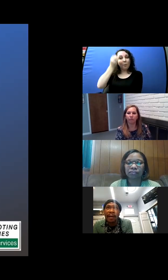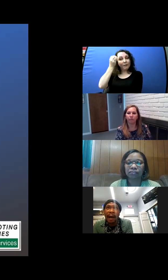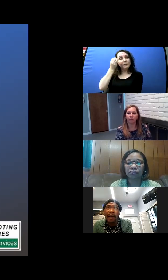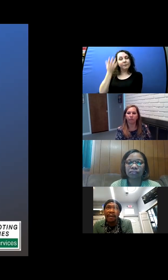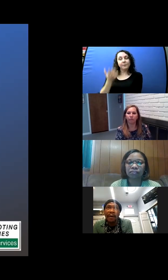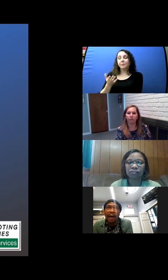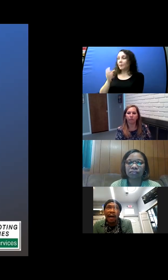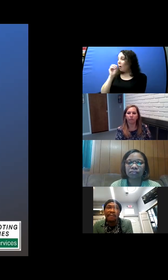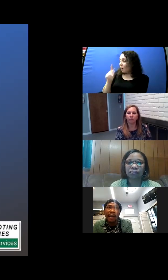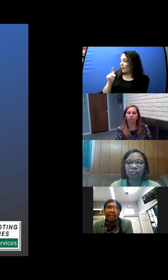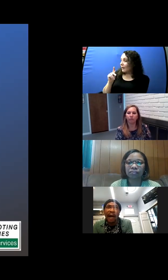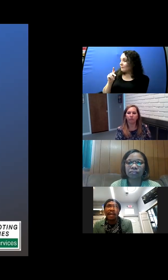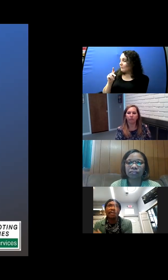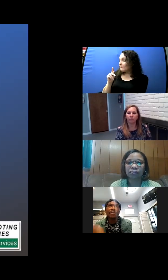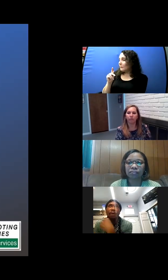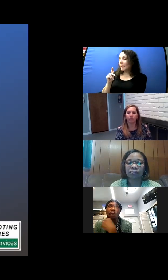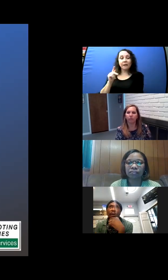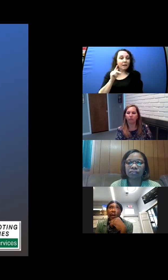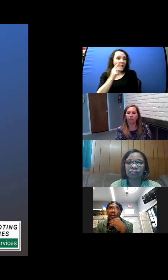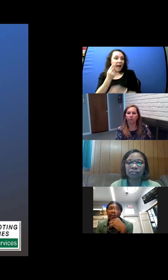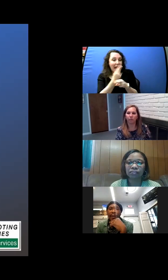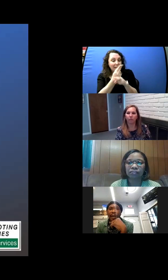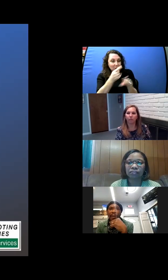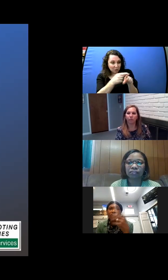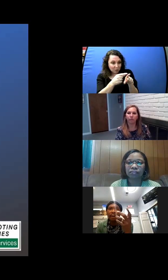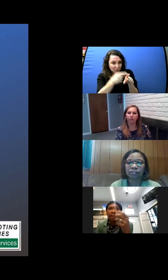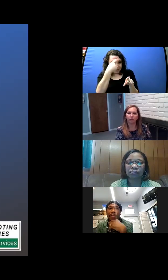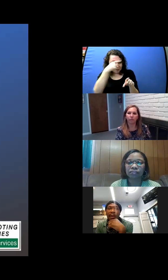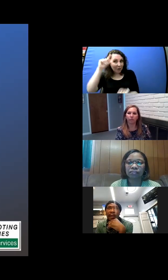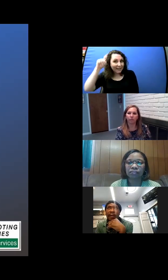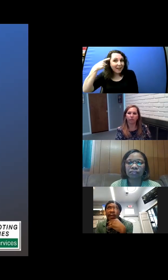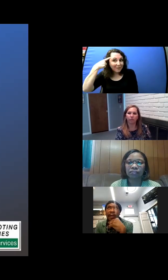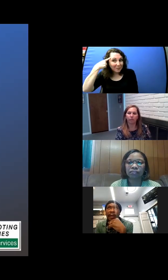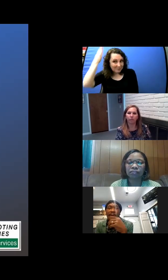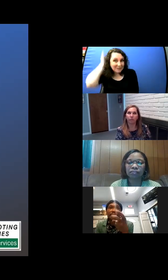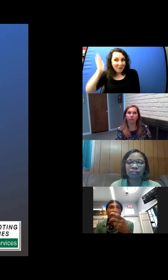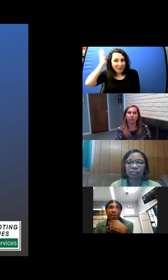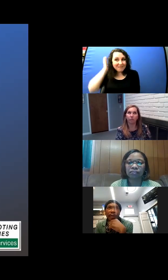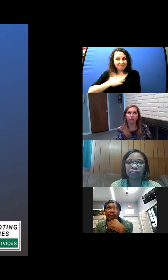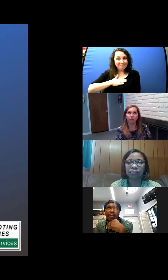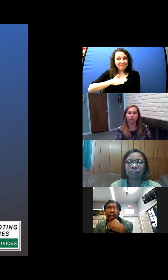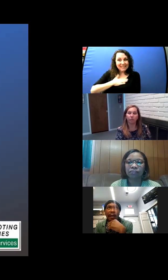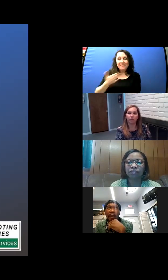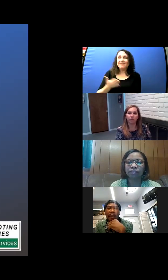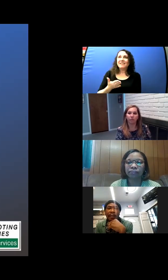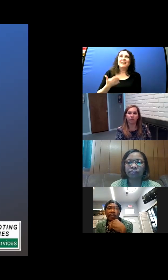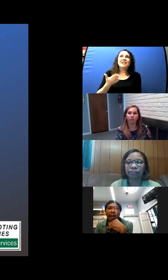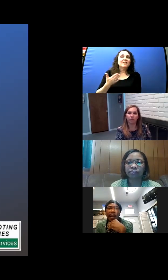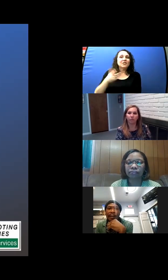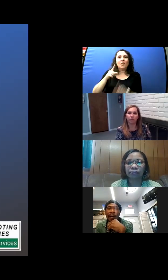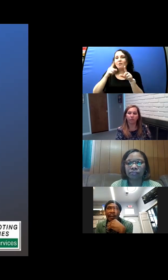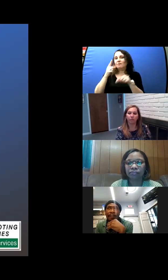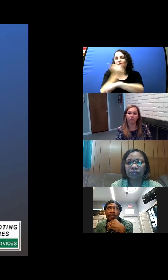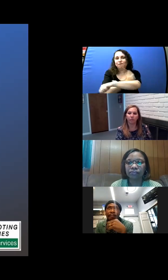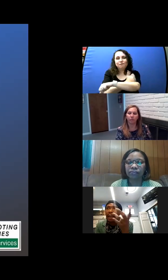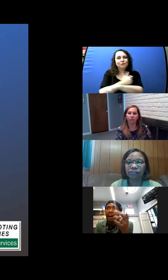Well, we I are mean, so glad that. I used to work for the government, so it was drug screen there,